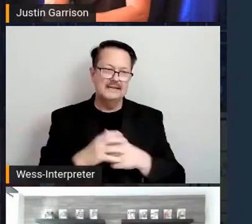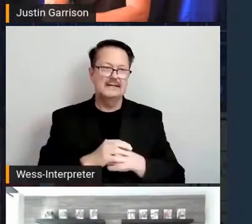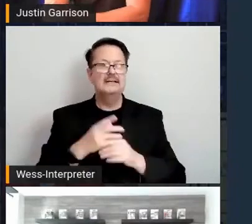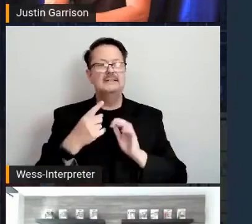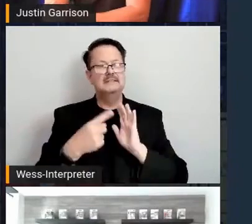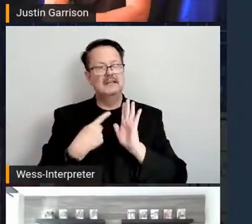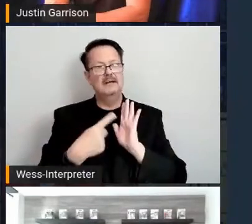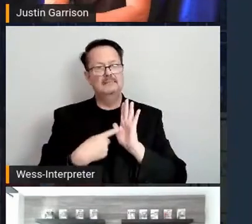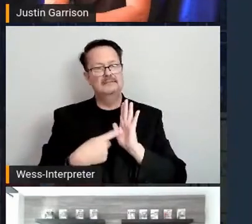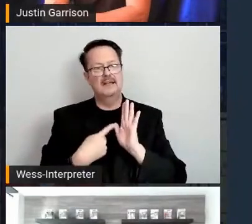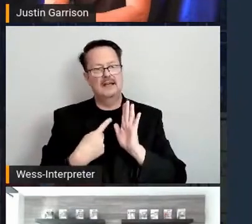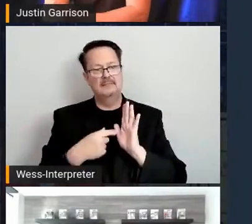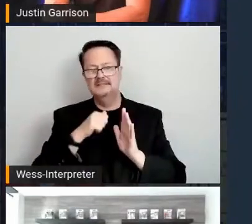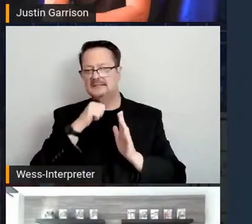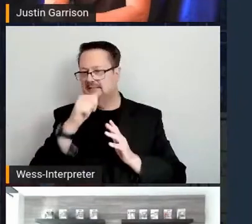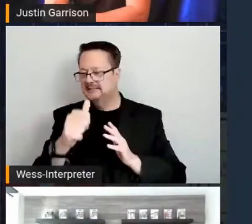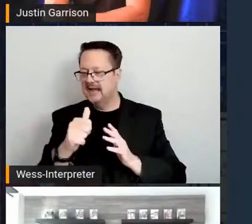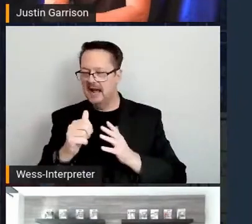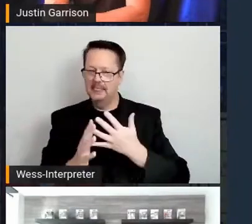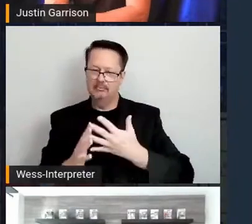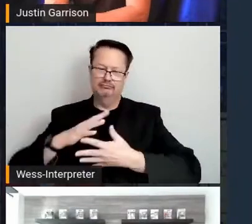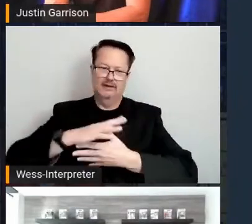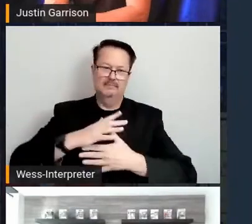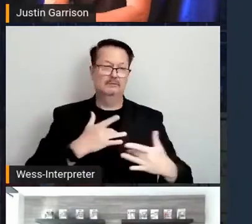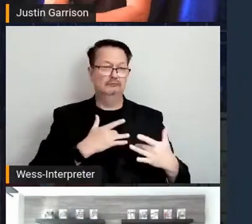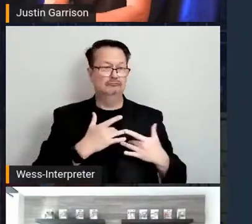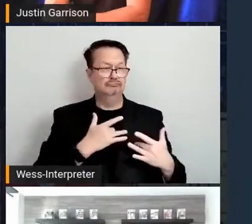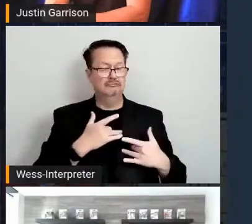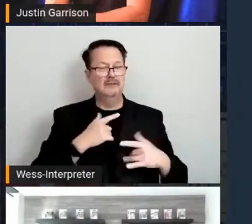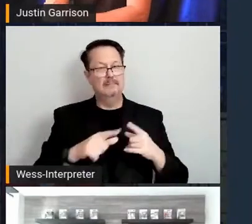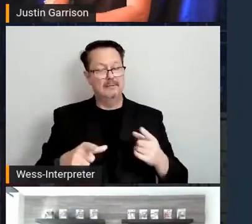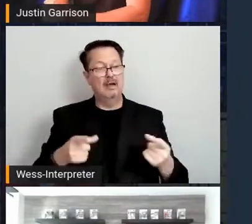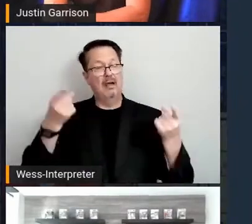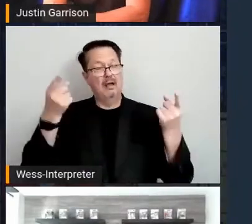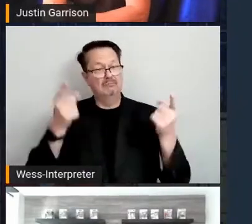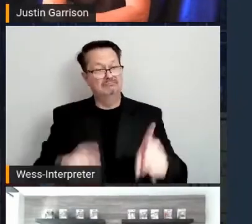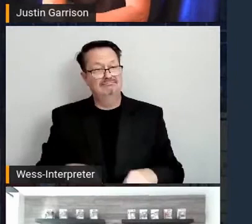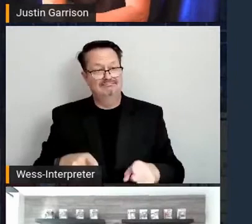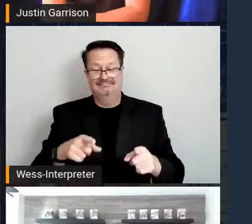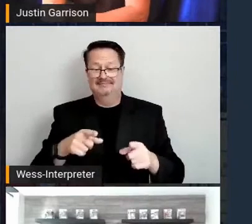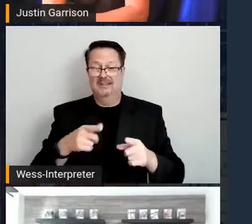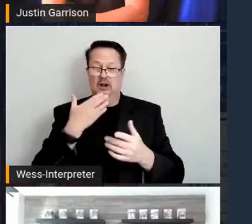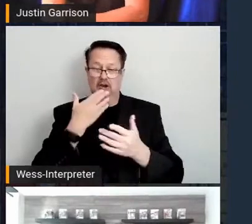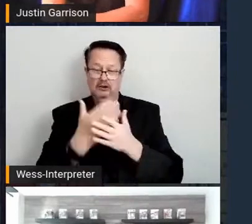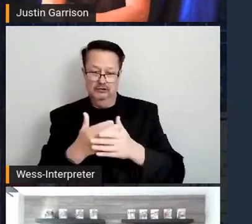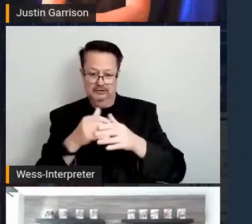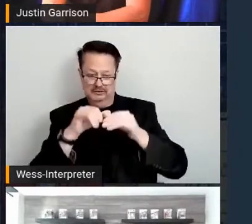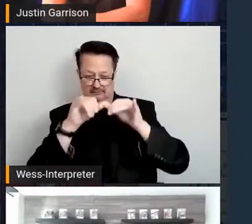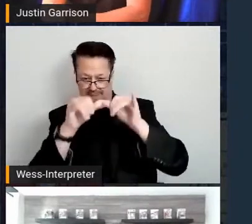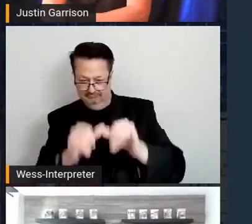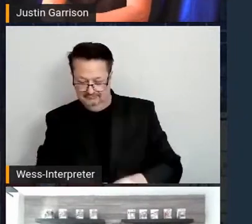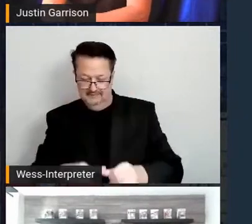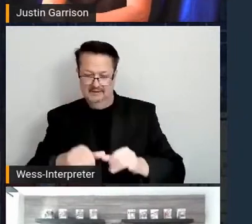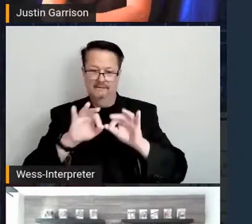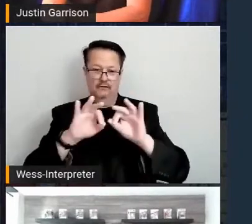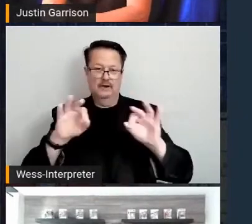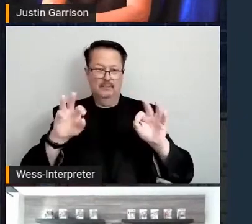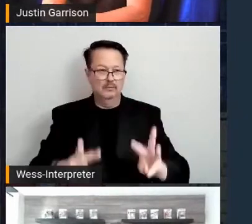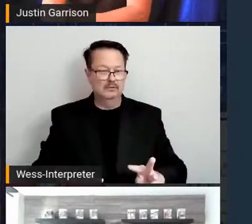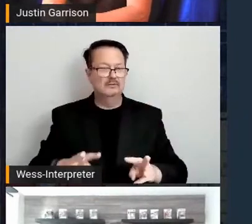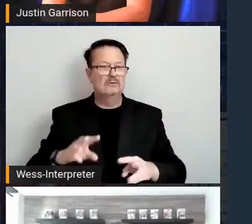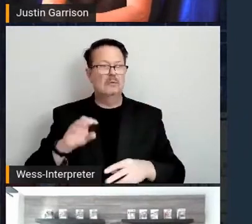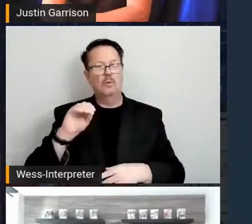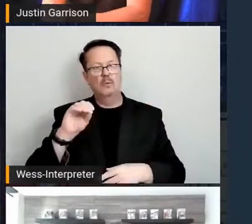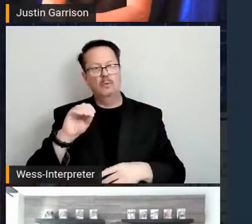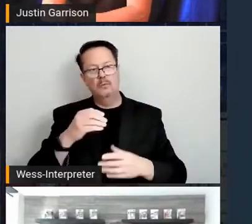sometimes is not the primary concern, but it's a byproduct of a well-architected framework or a well-architected OS. If